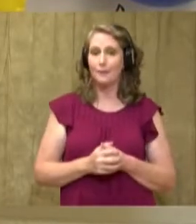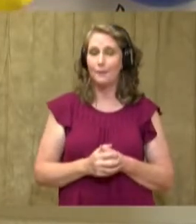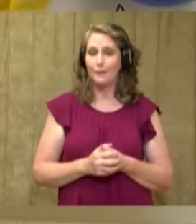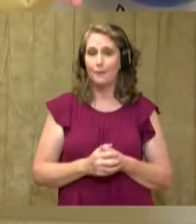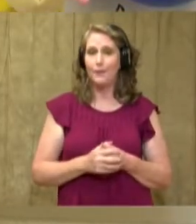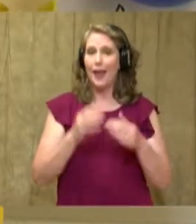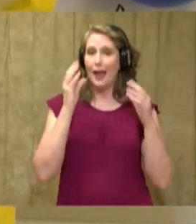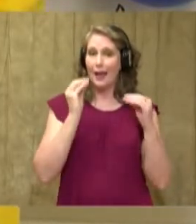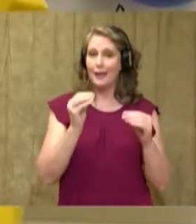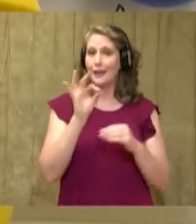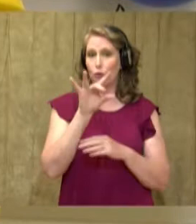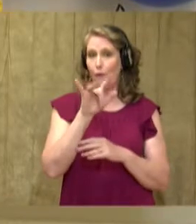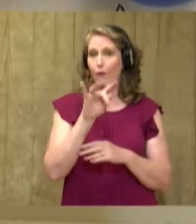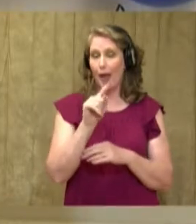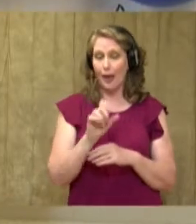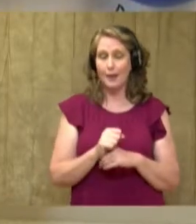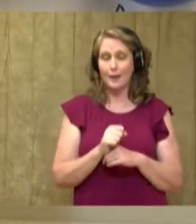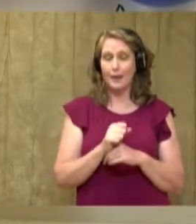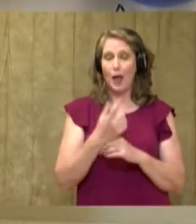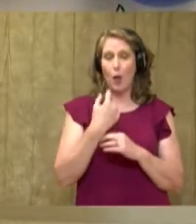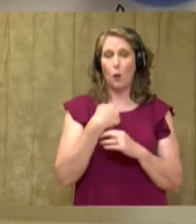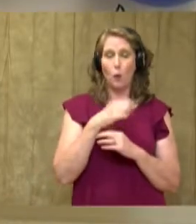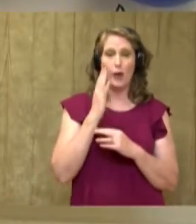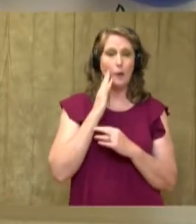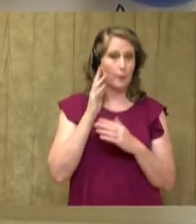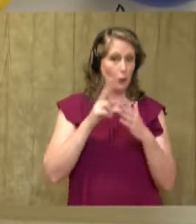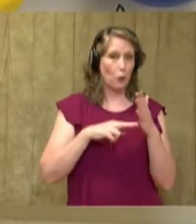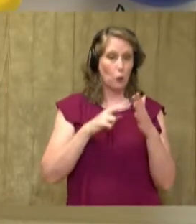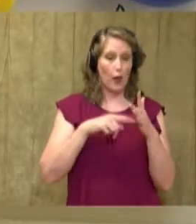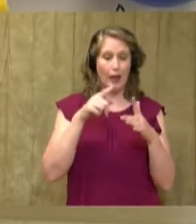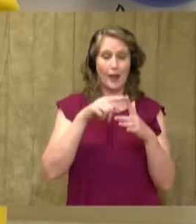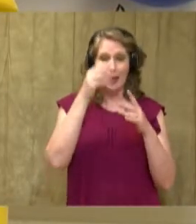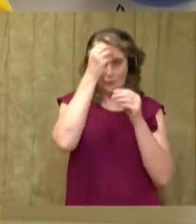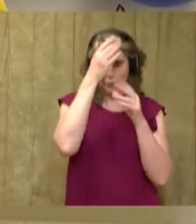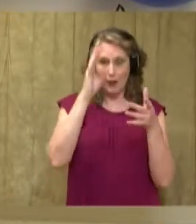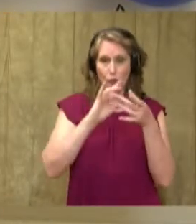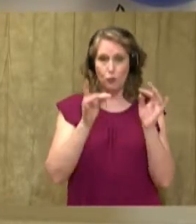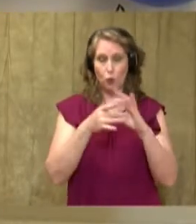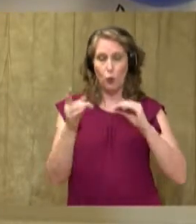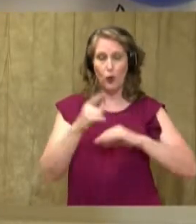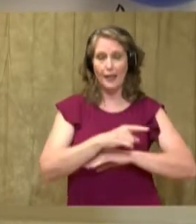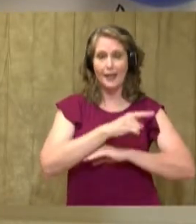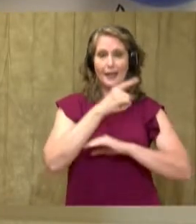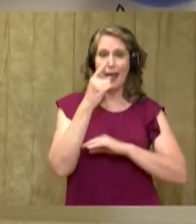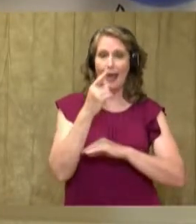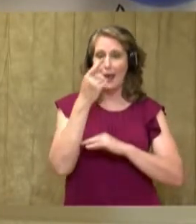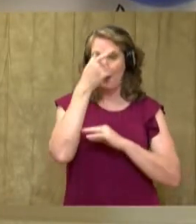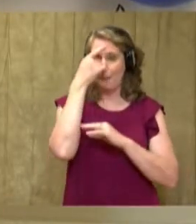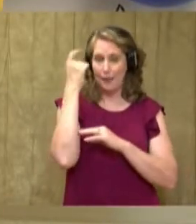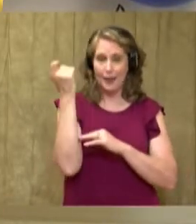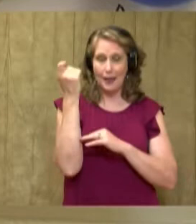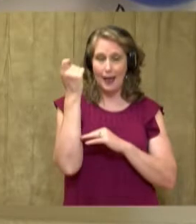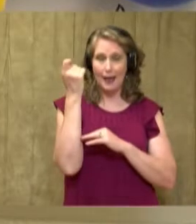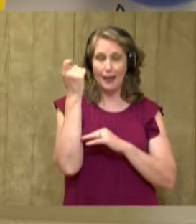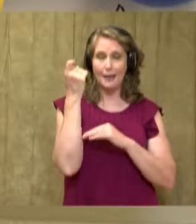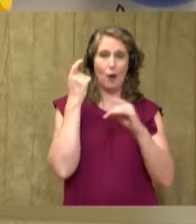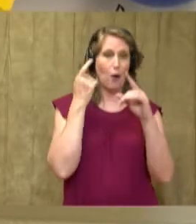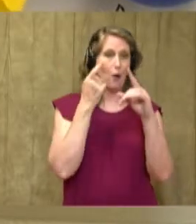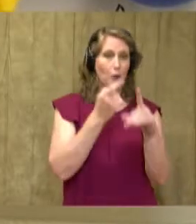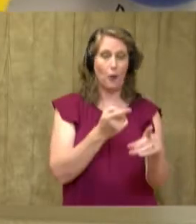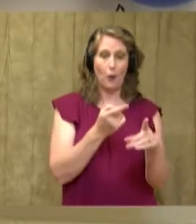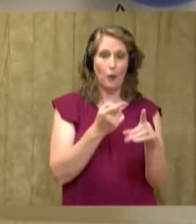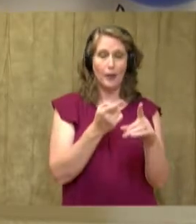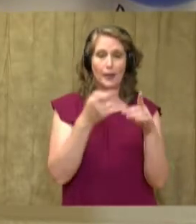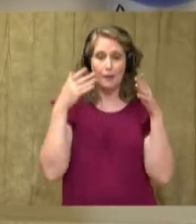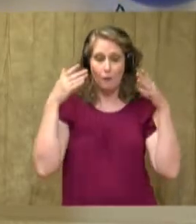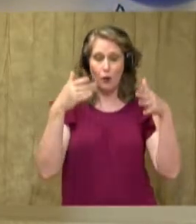and teach you facts. And we actually are going to be reading an informational story today because our standard focuses